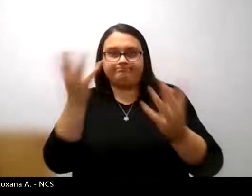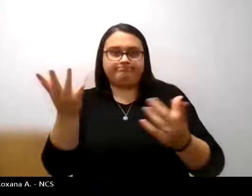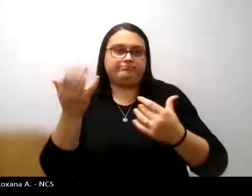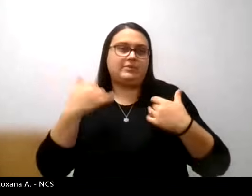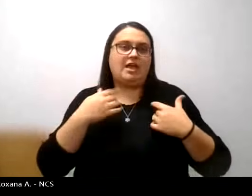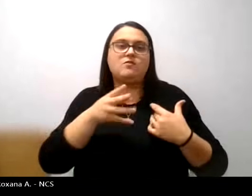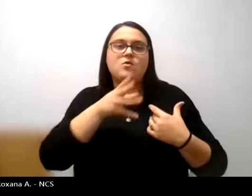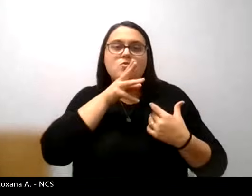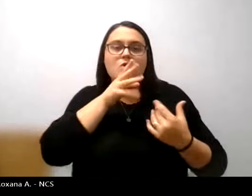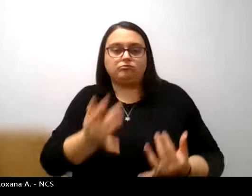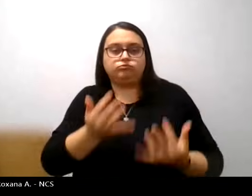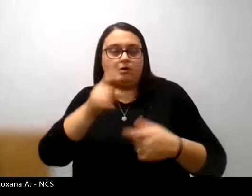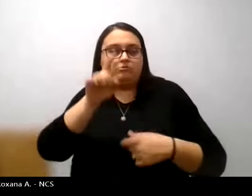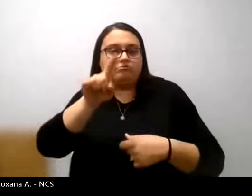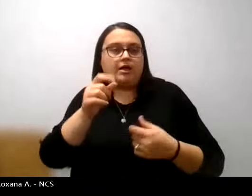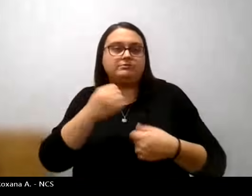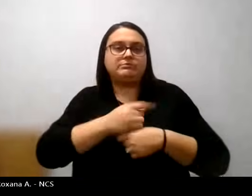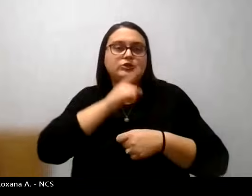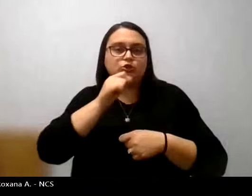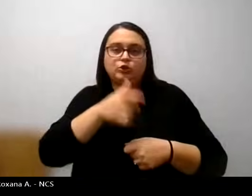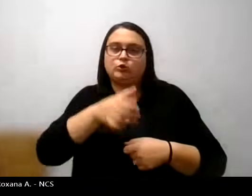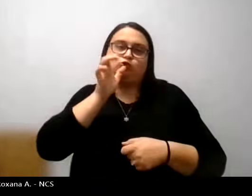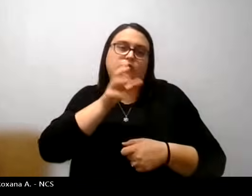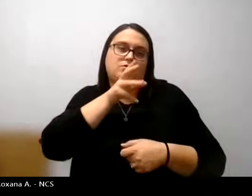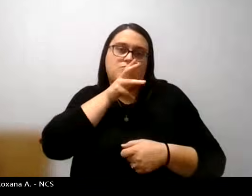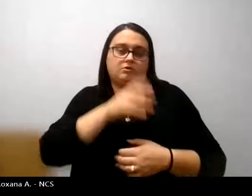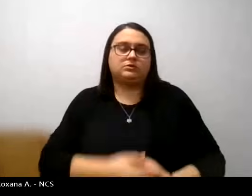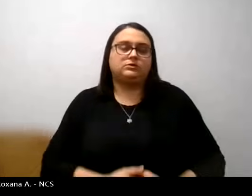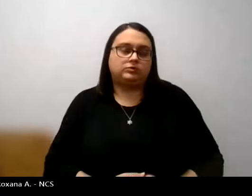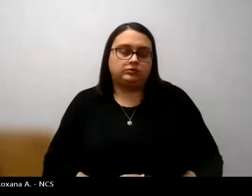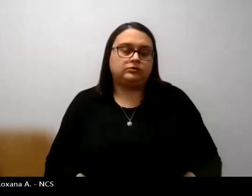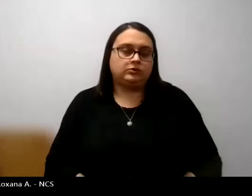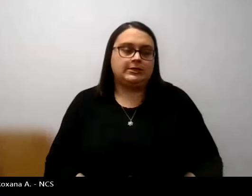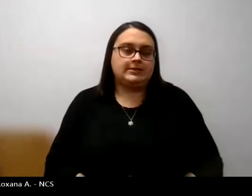water advisory and making sure that they don't drink the water.